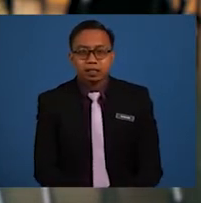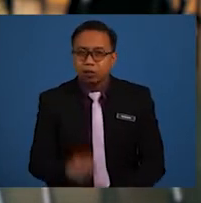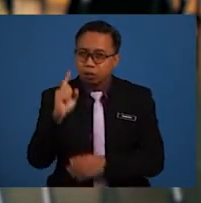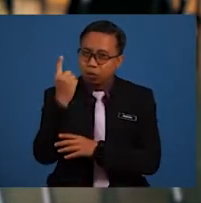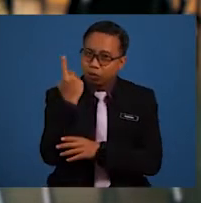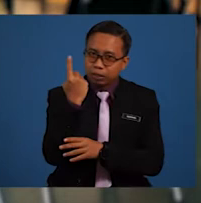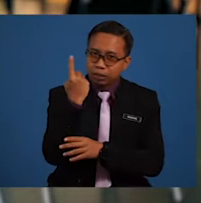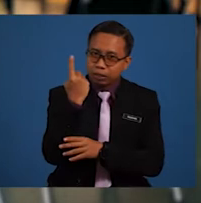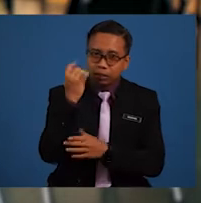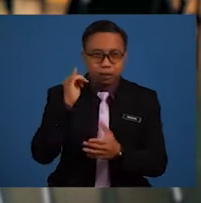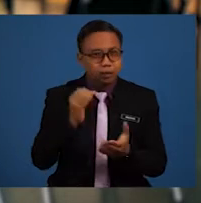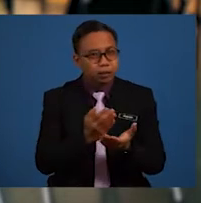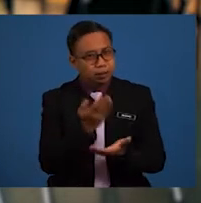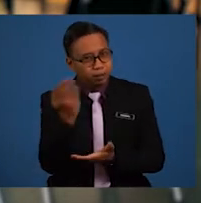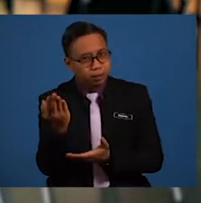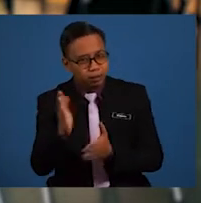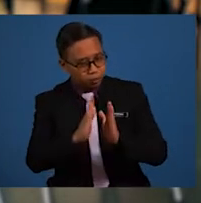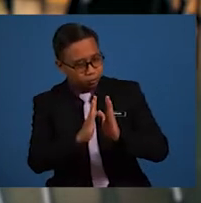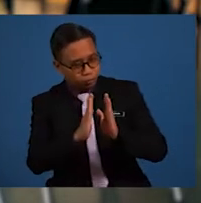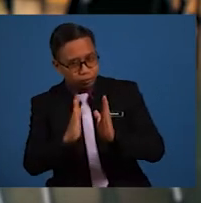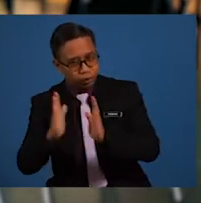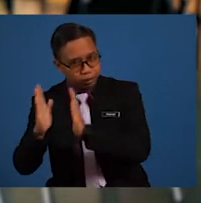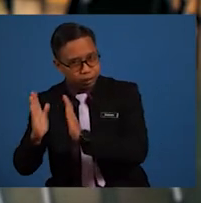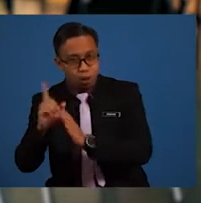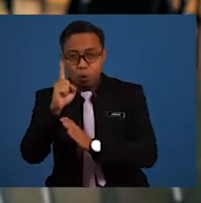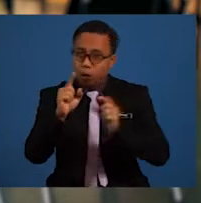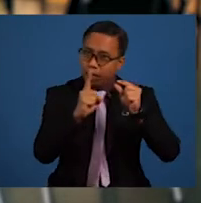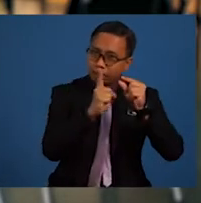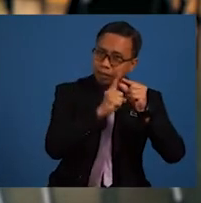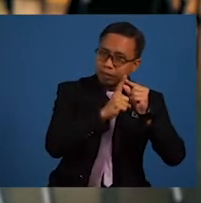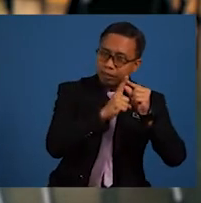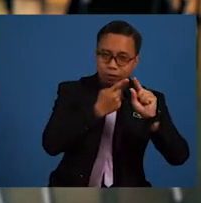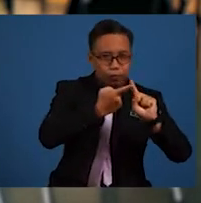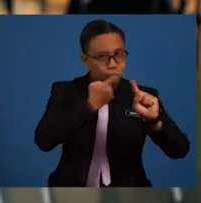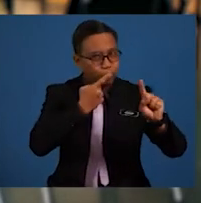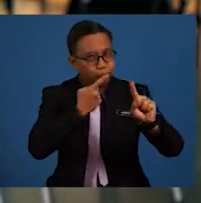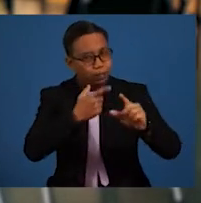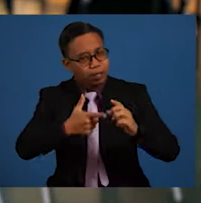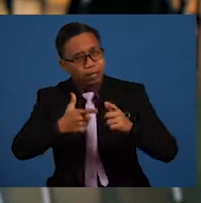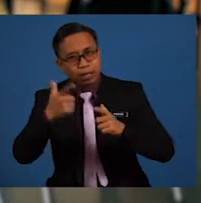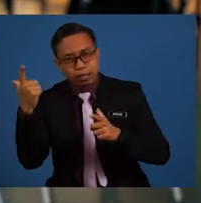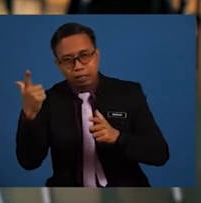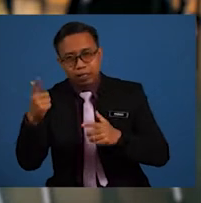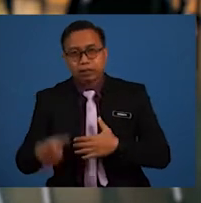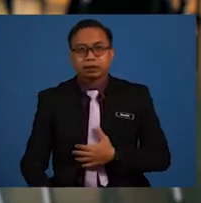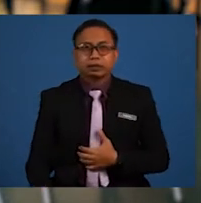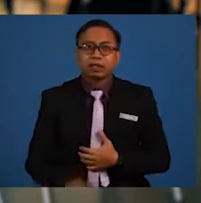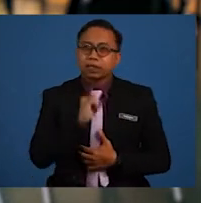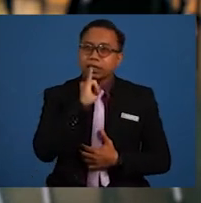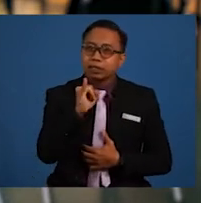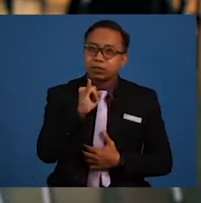The only thing separating one letter from another